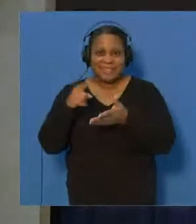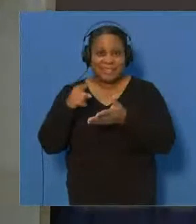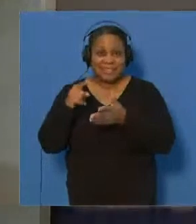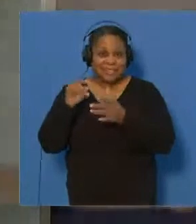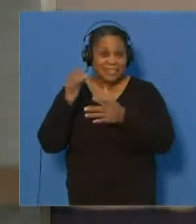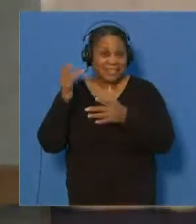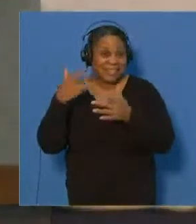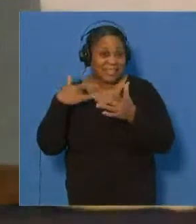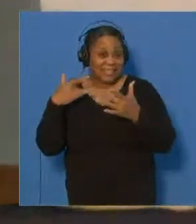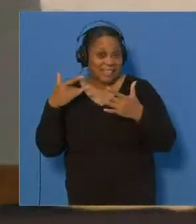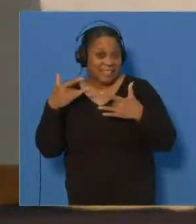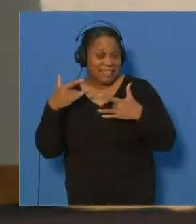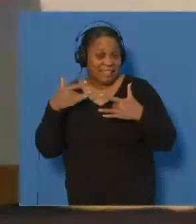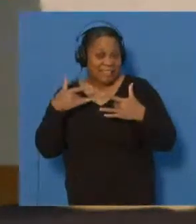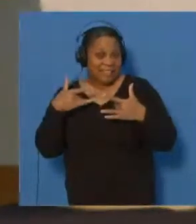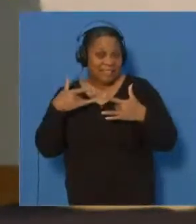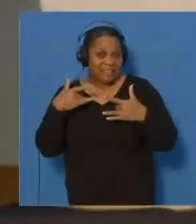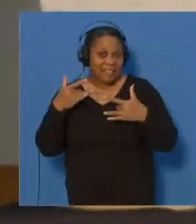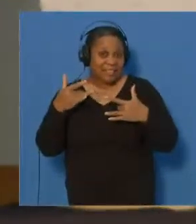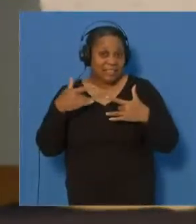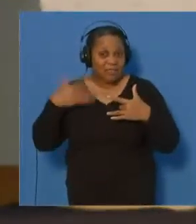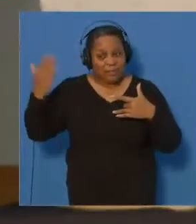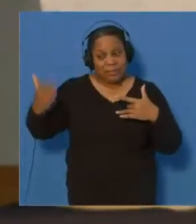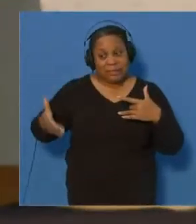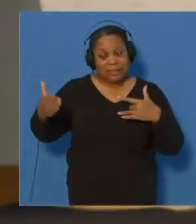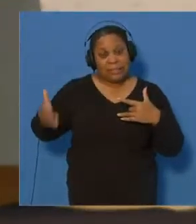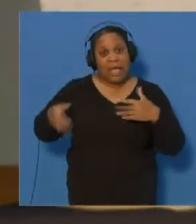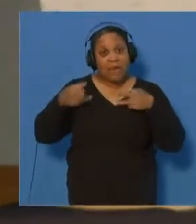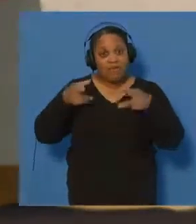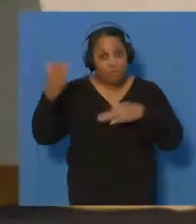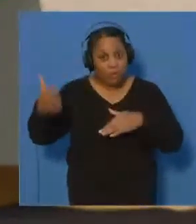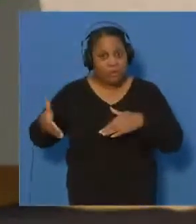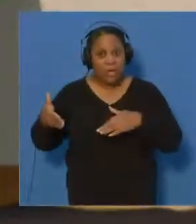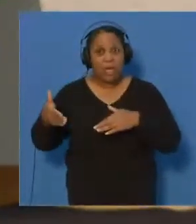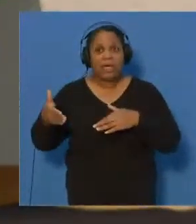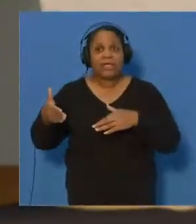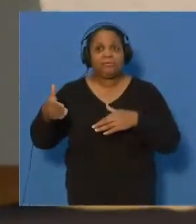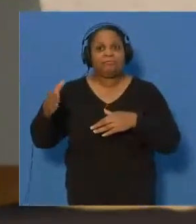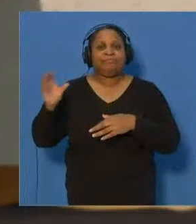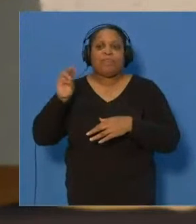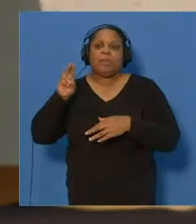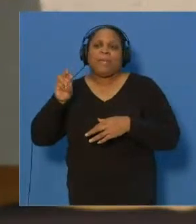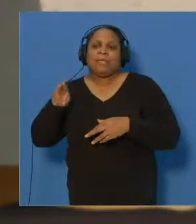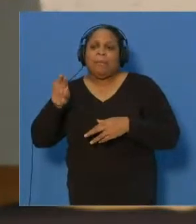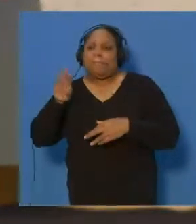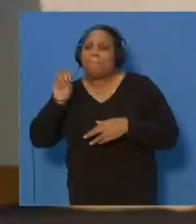roadside service provided? Can you say that again, Trevor? I actually missed that. The